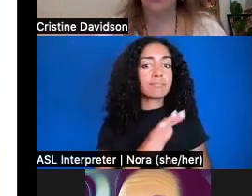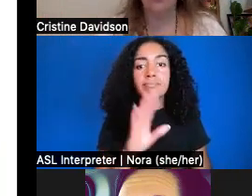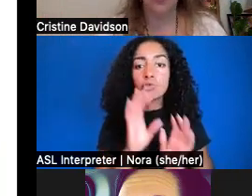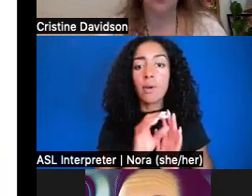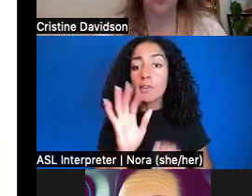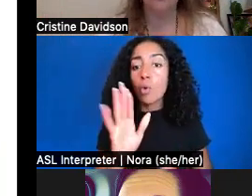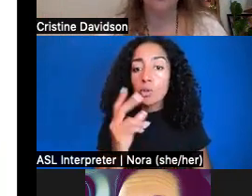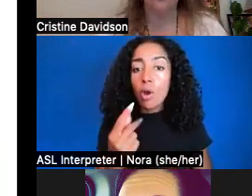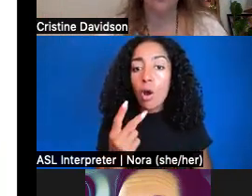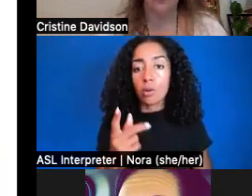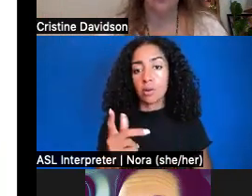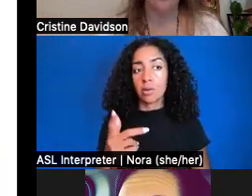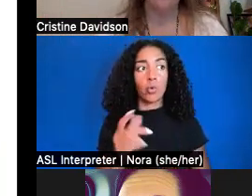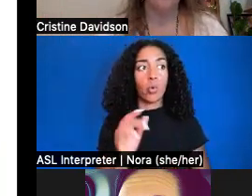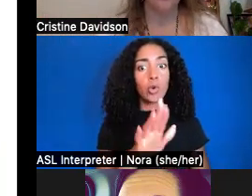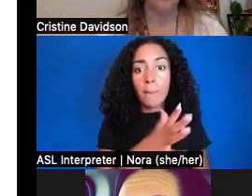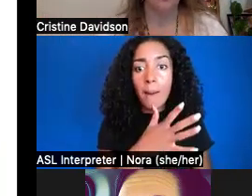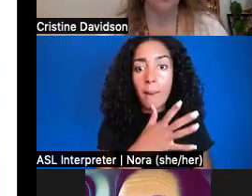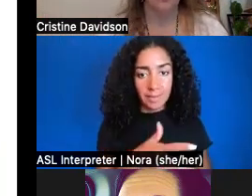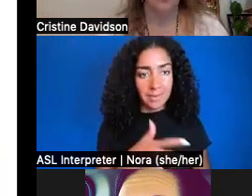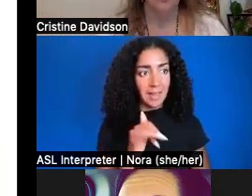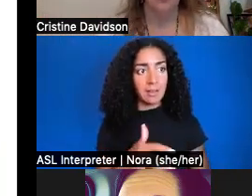it's real, very real.